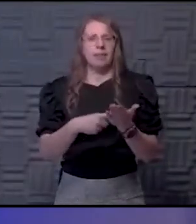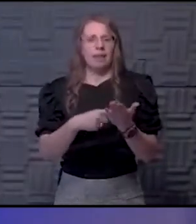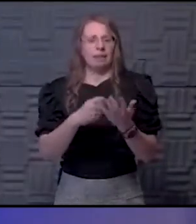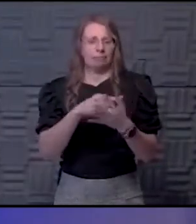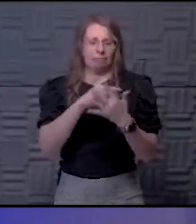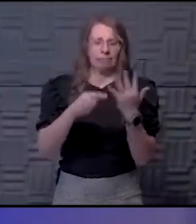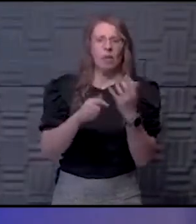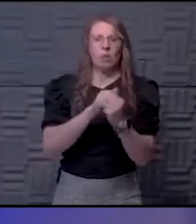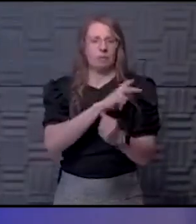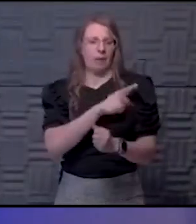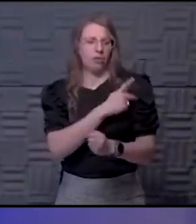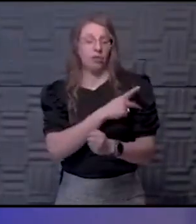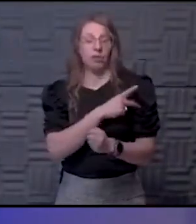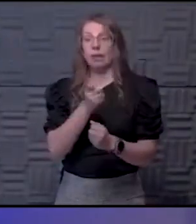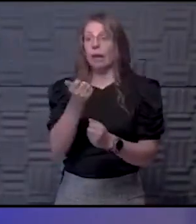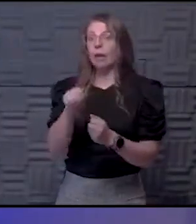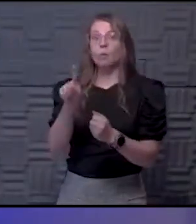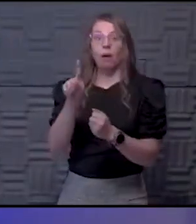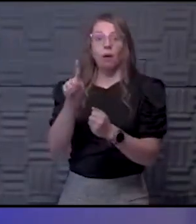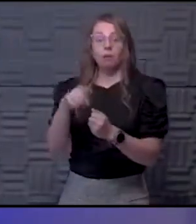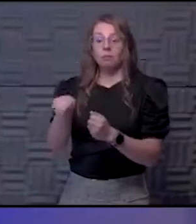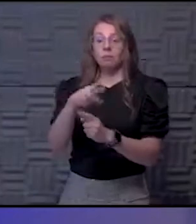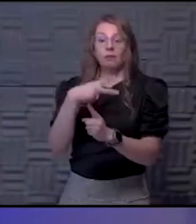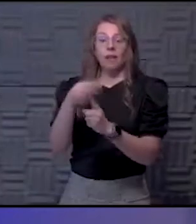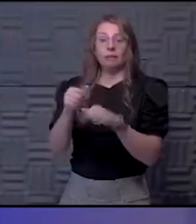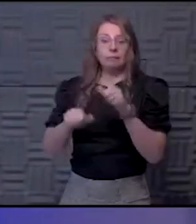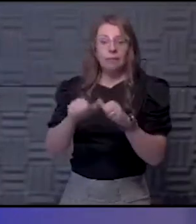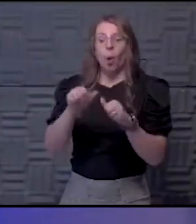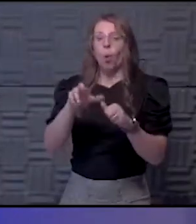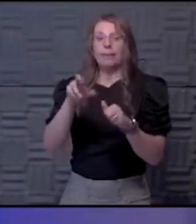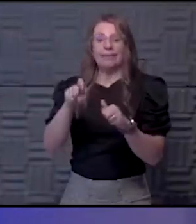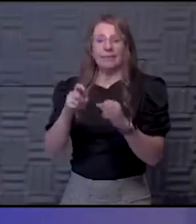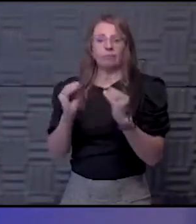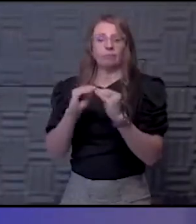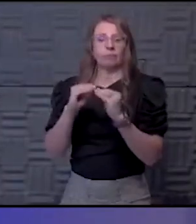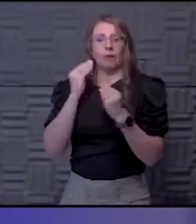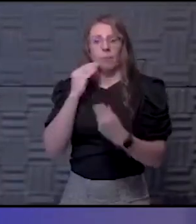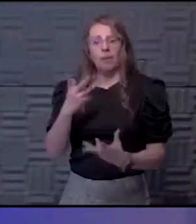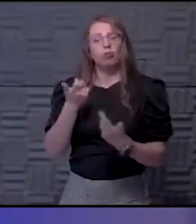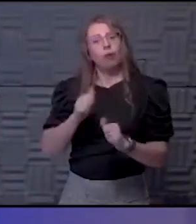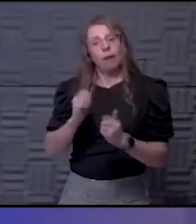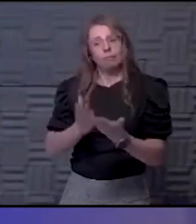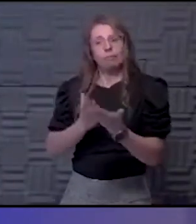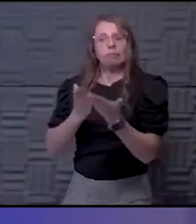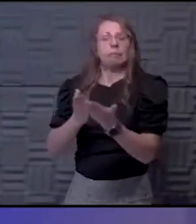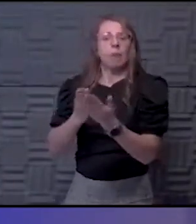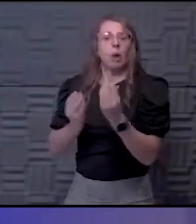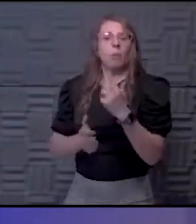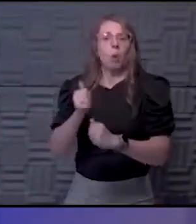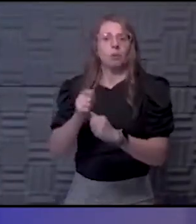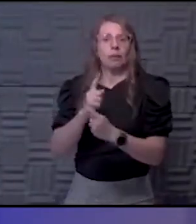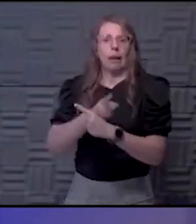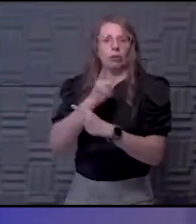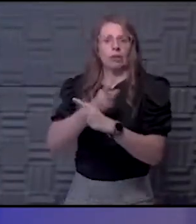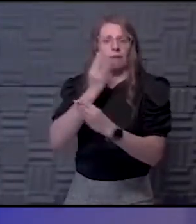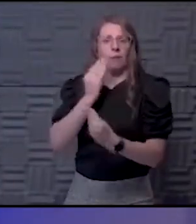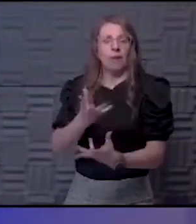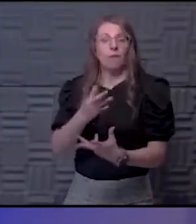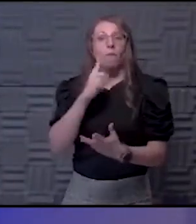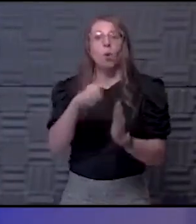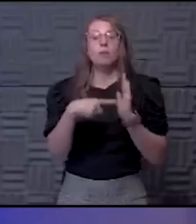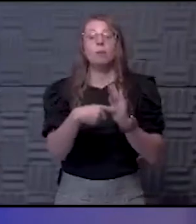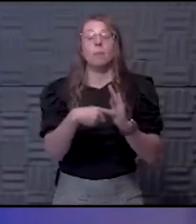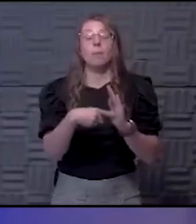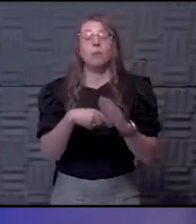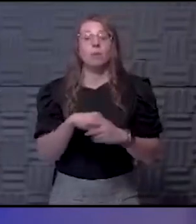anybody who's vaccine hesitant or needs the information. We try to present the most accurate information. You know, for instance,